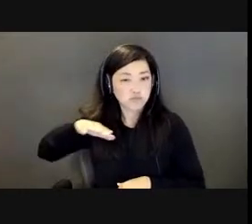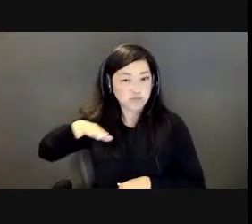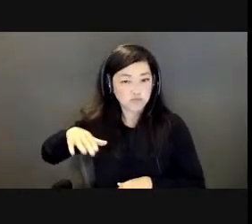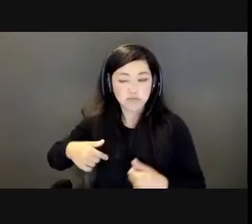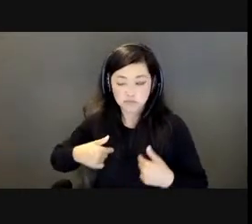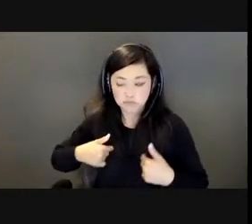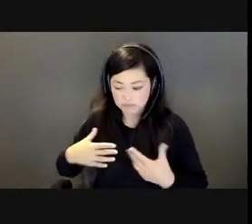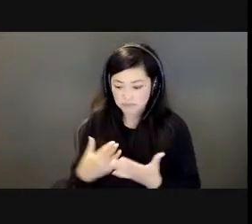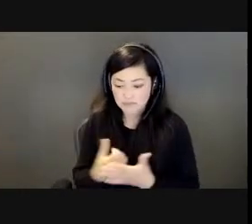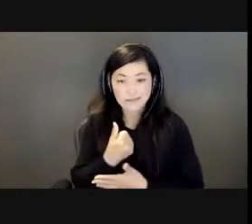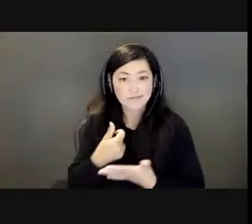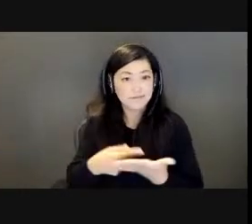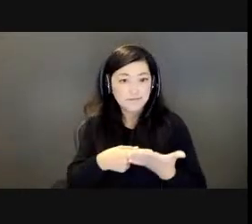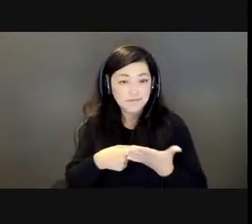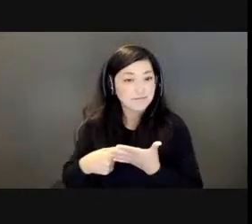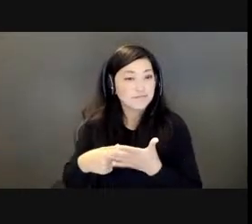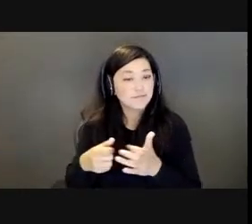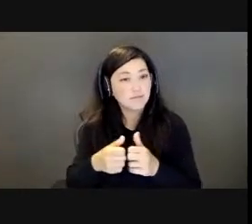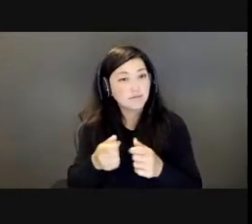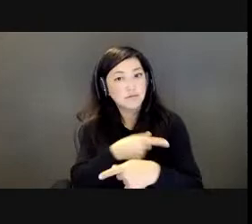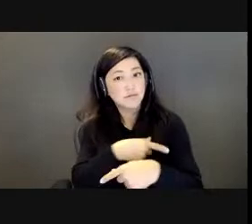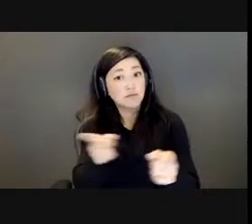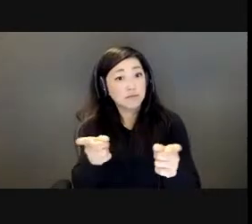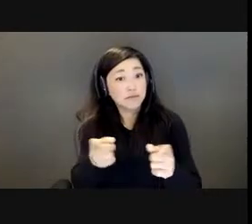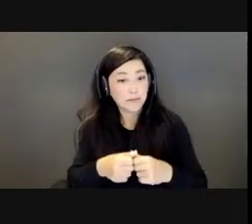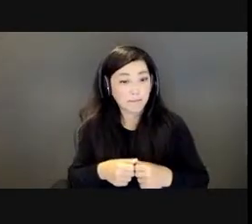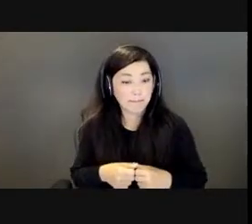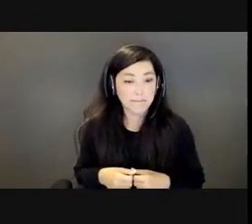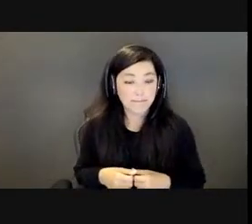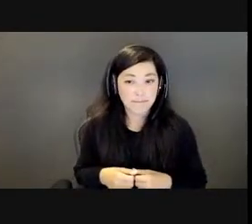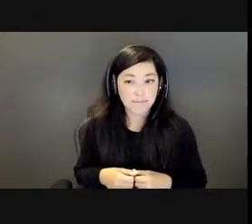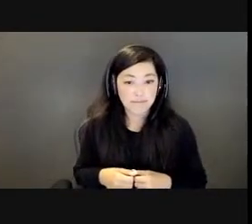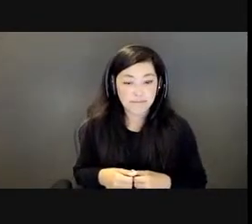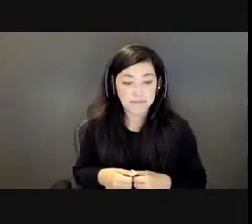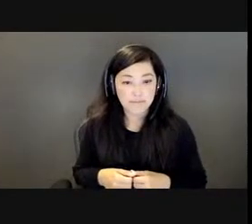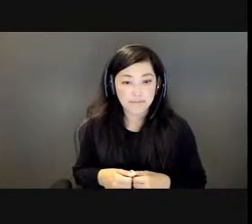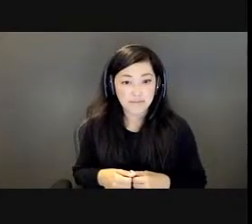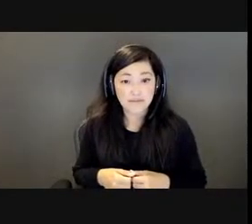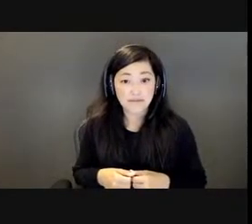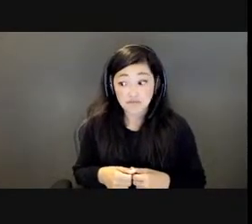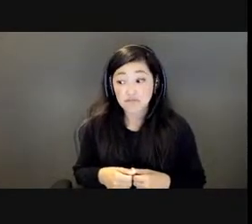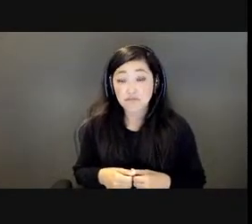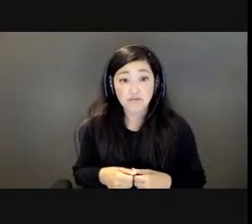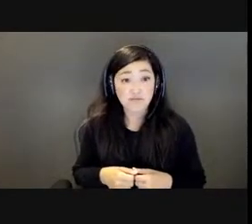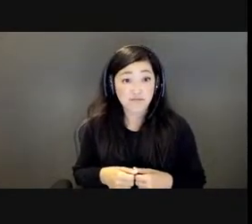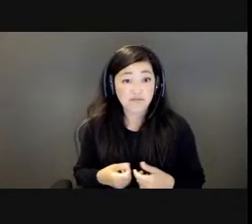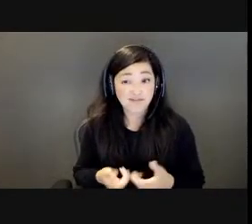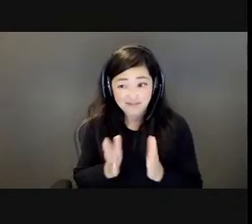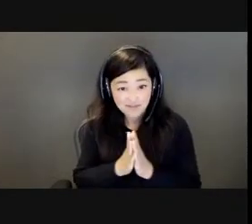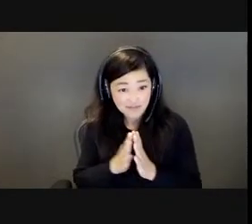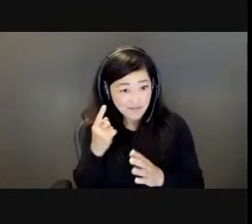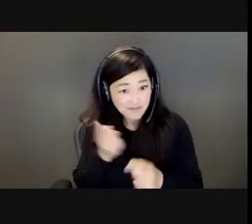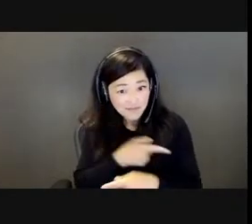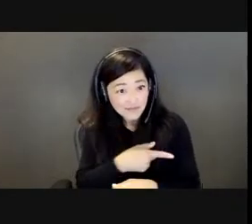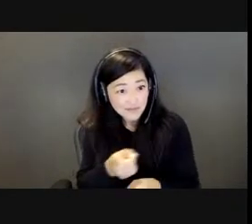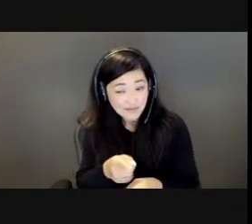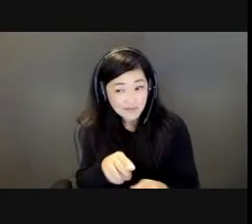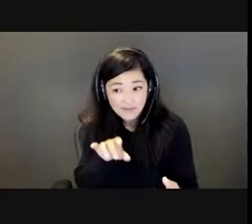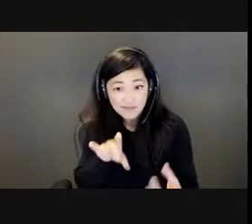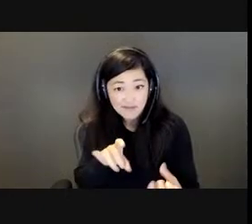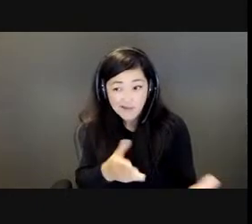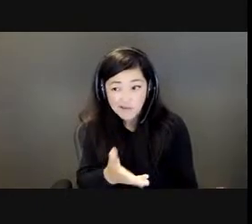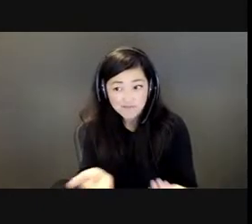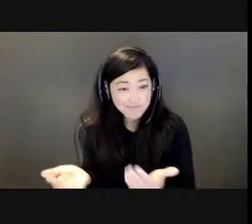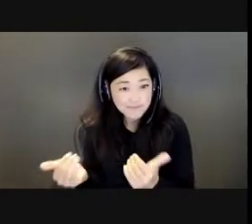some time with you today to really ask for your feedback and input on the